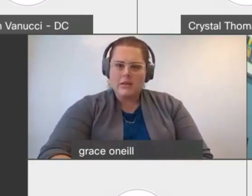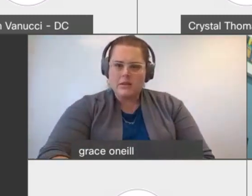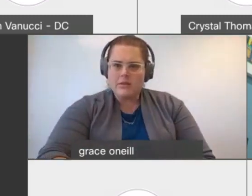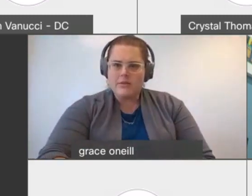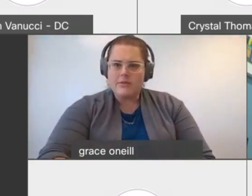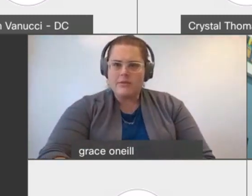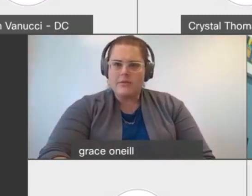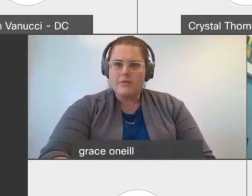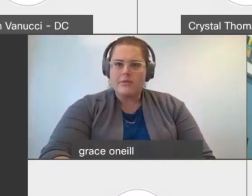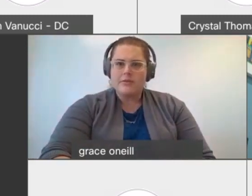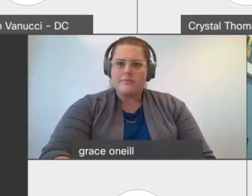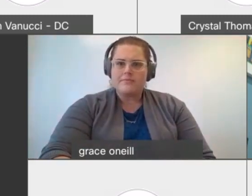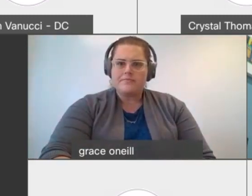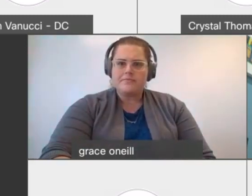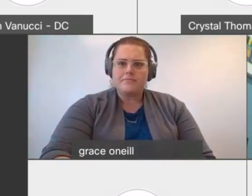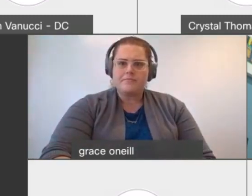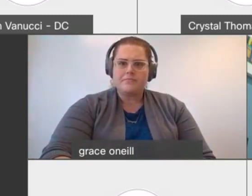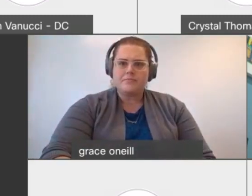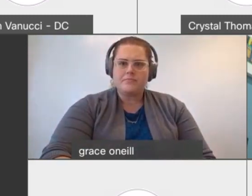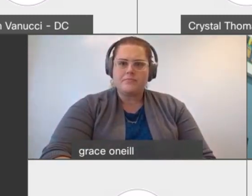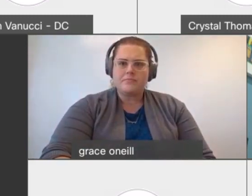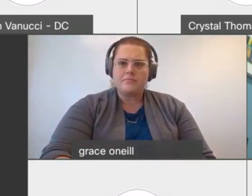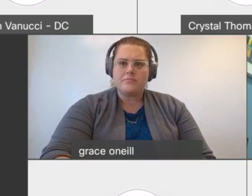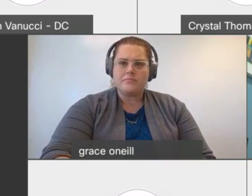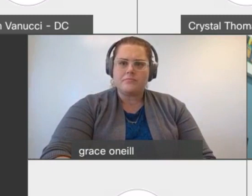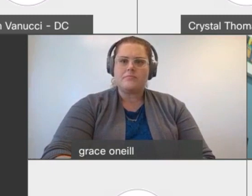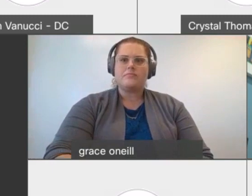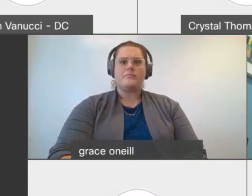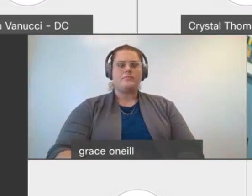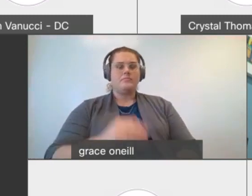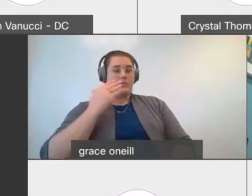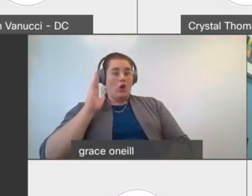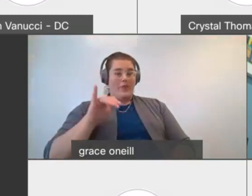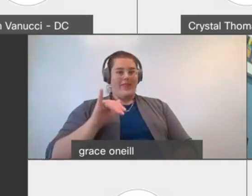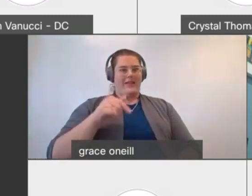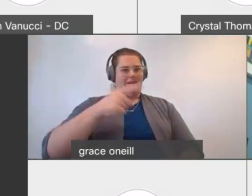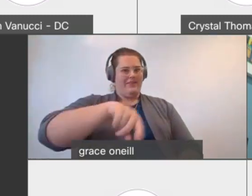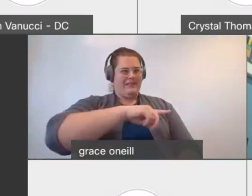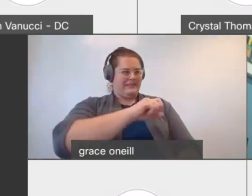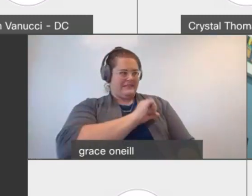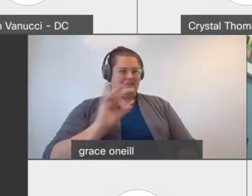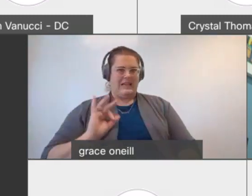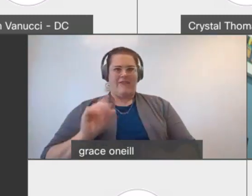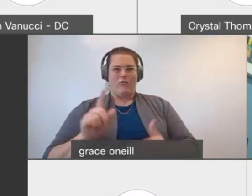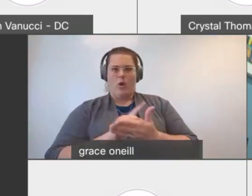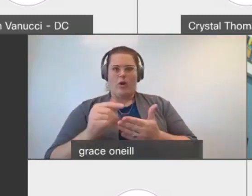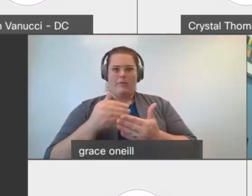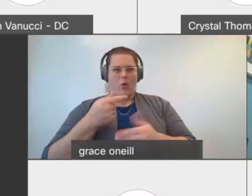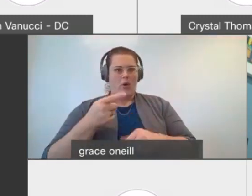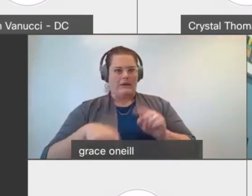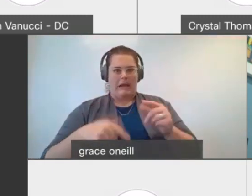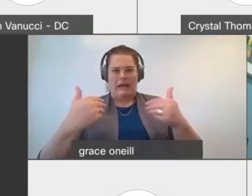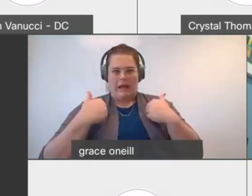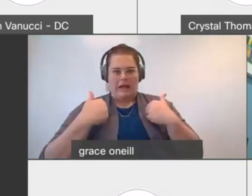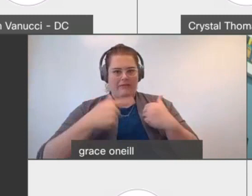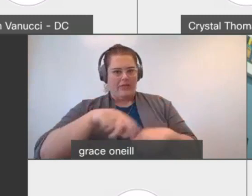Knowing that we are a week away from not having these staff, this is concerning. I wonder about quality